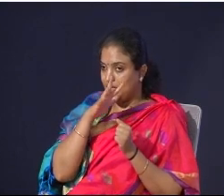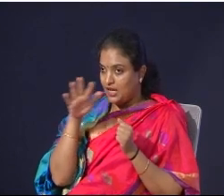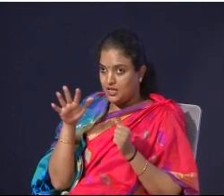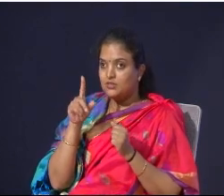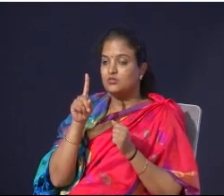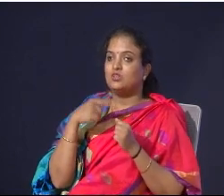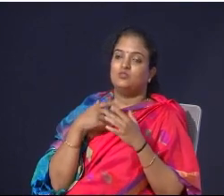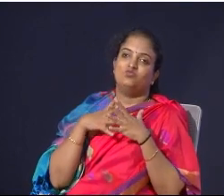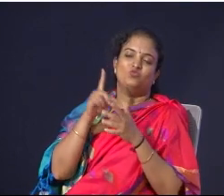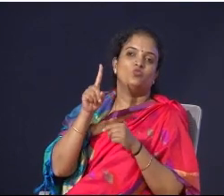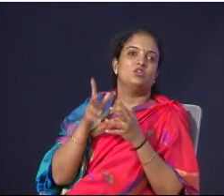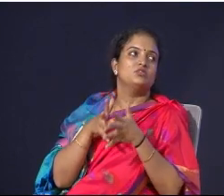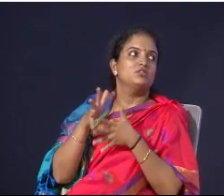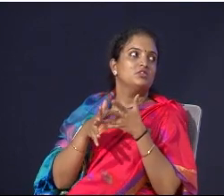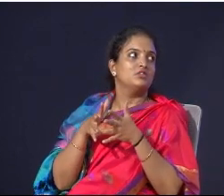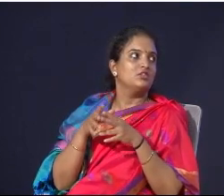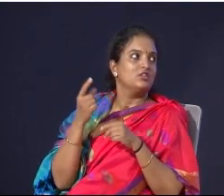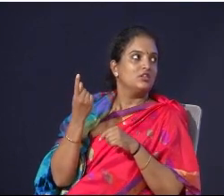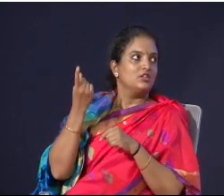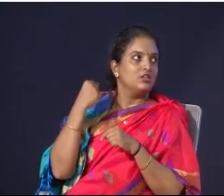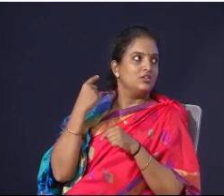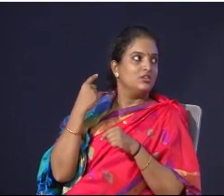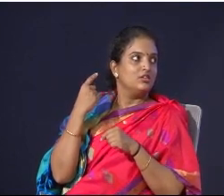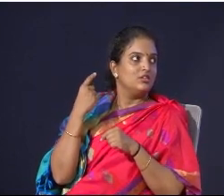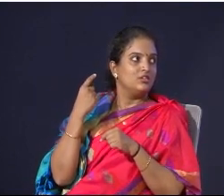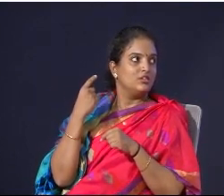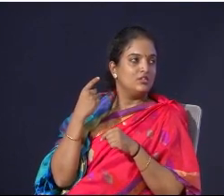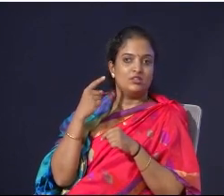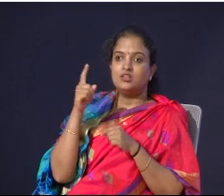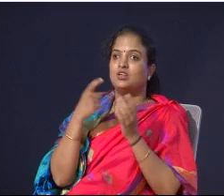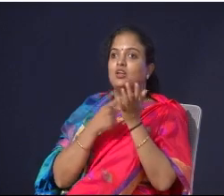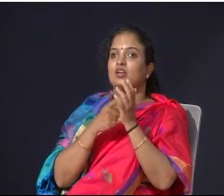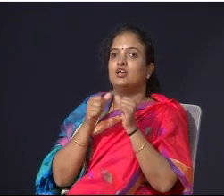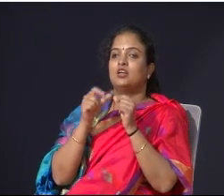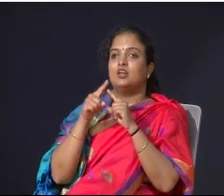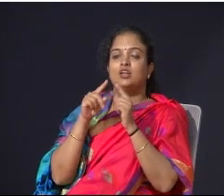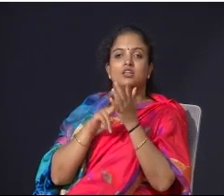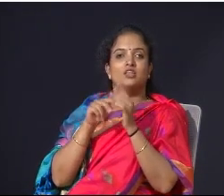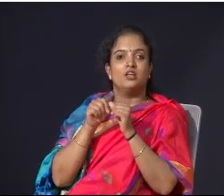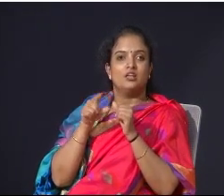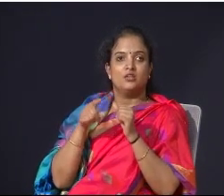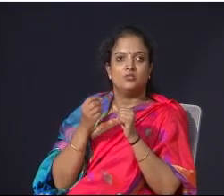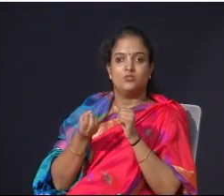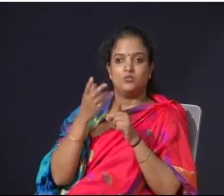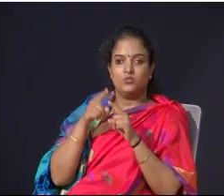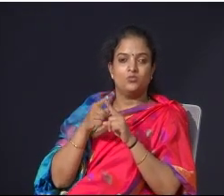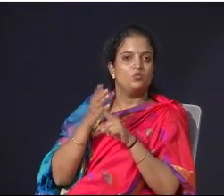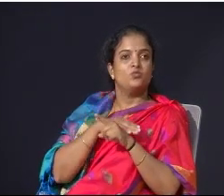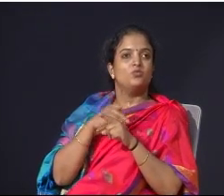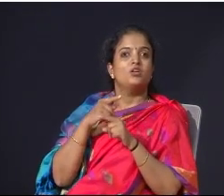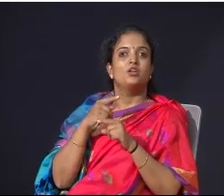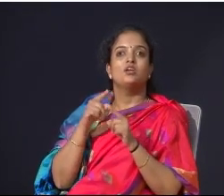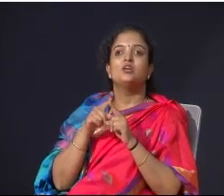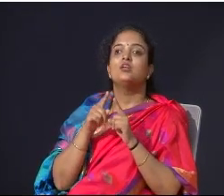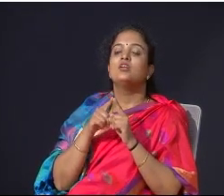one sign to all of you all. Yesterday, Brother Ratnakar said that in the morning and just before you go to sleep,